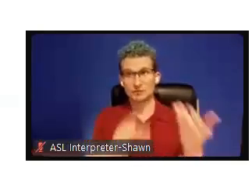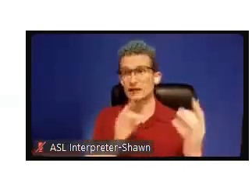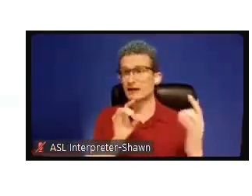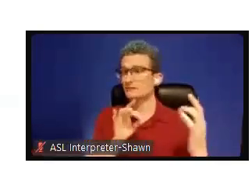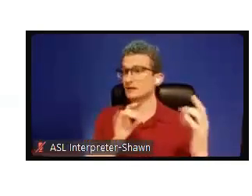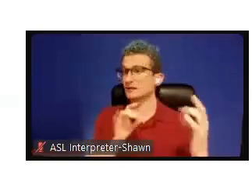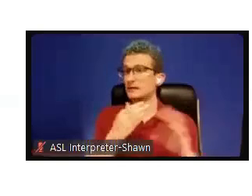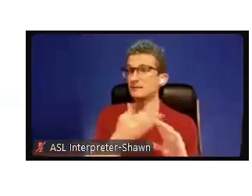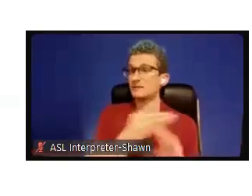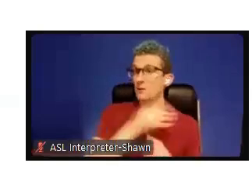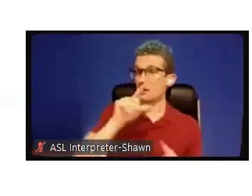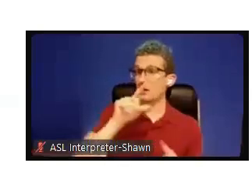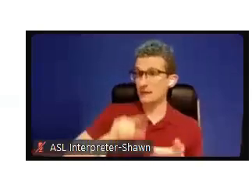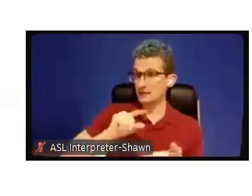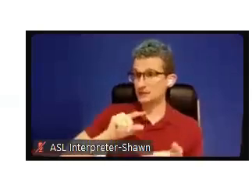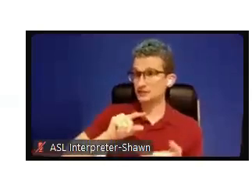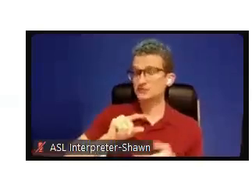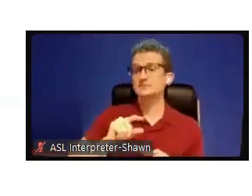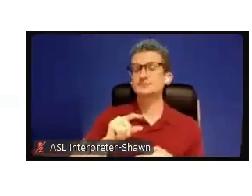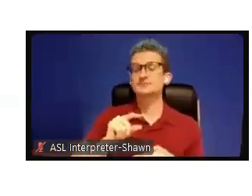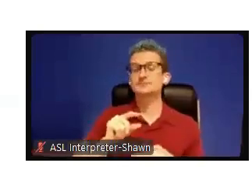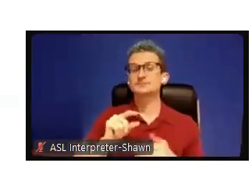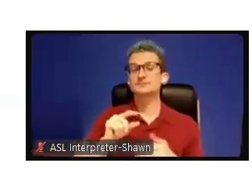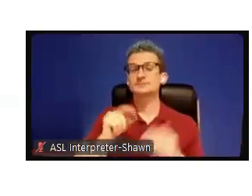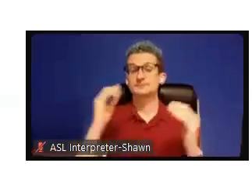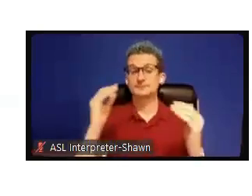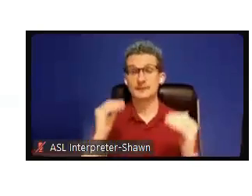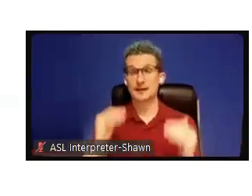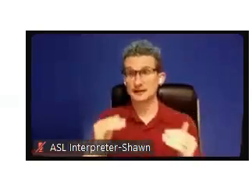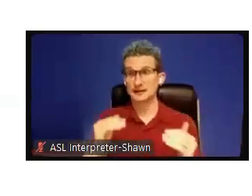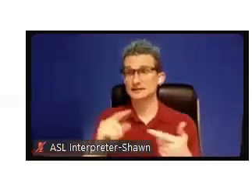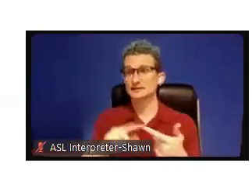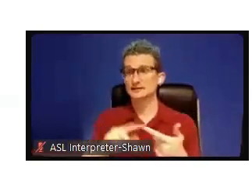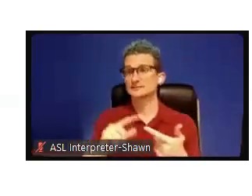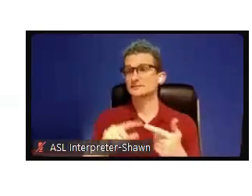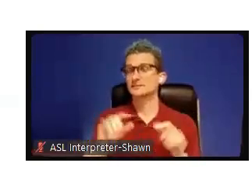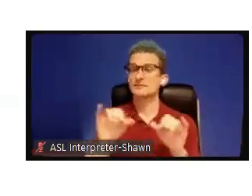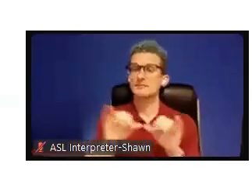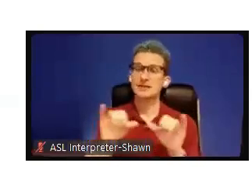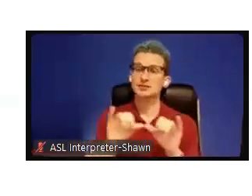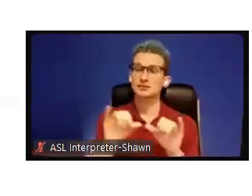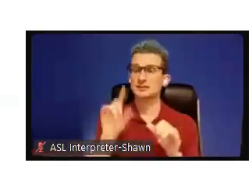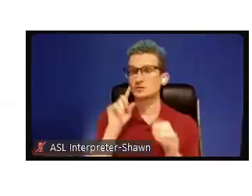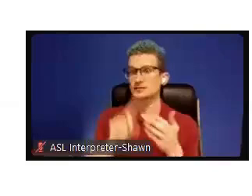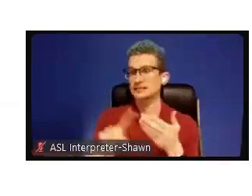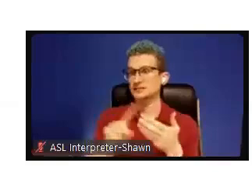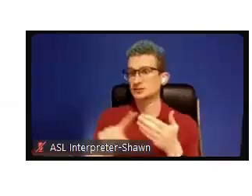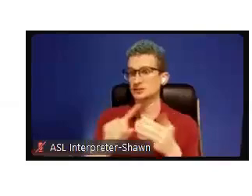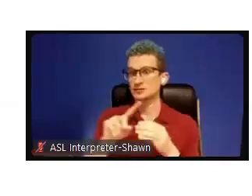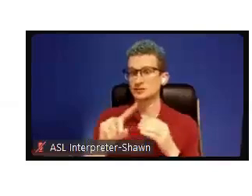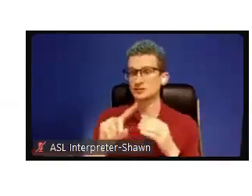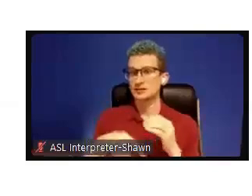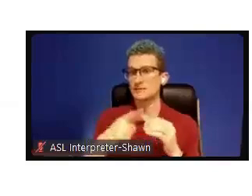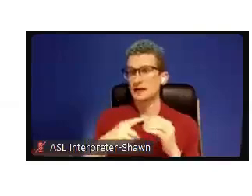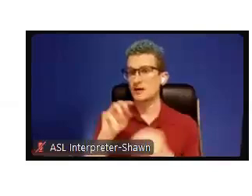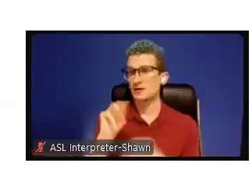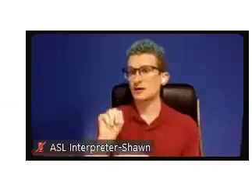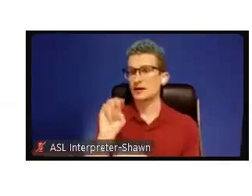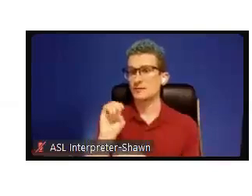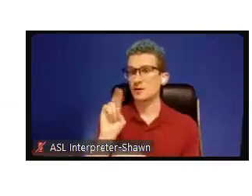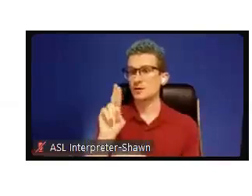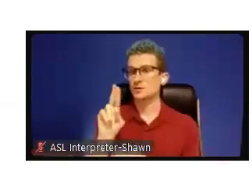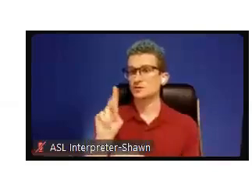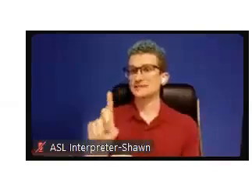publish. Next, we are doing metric research on MOUD access. This